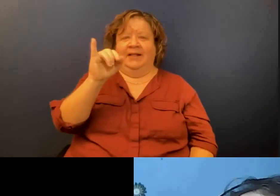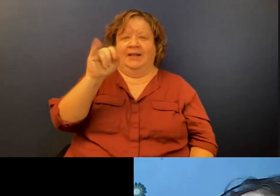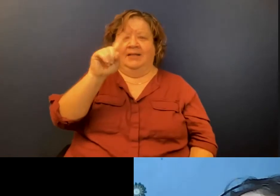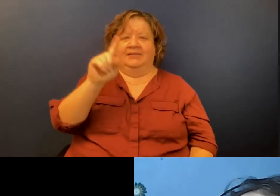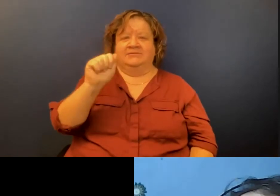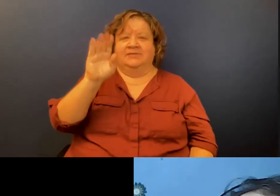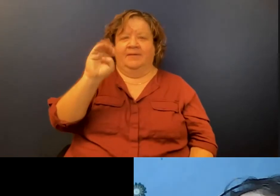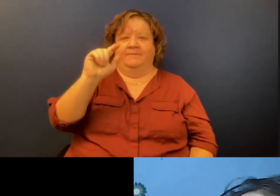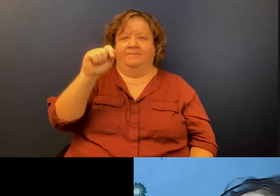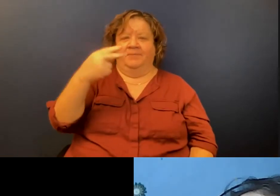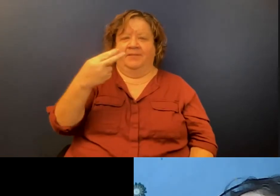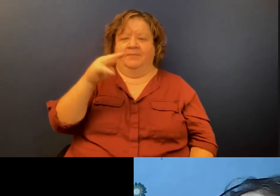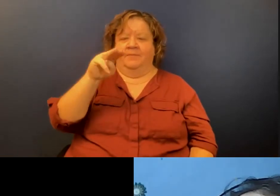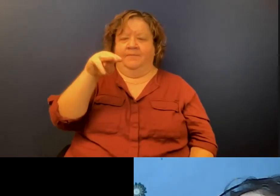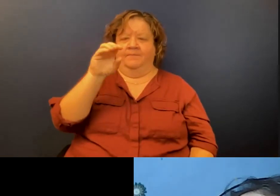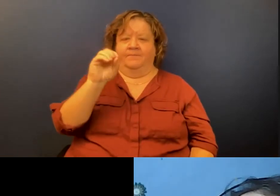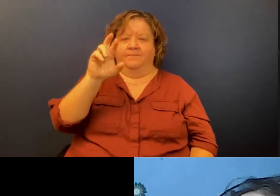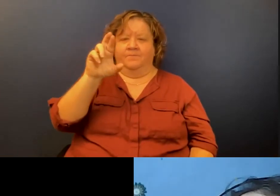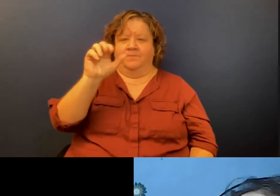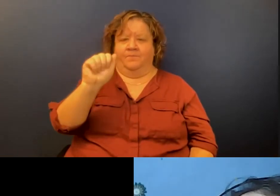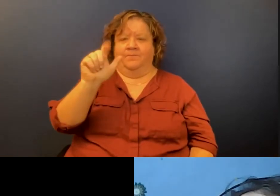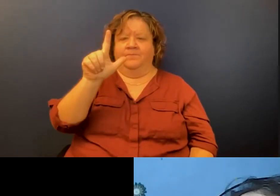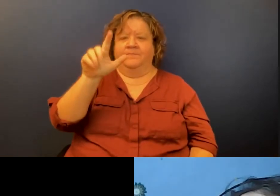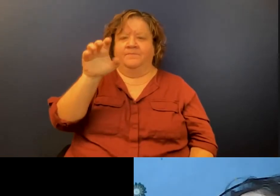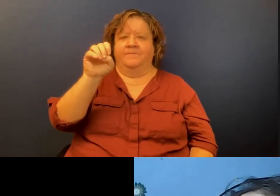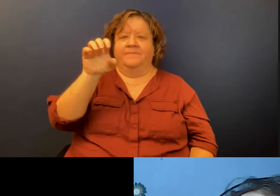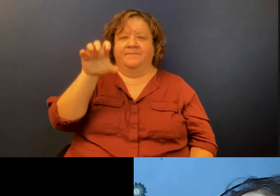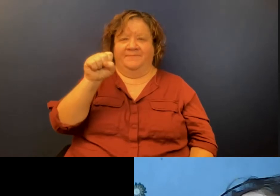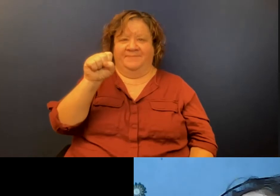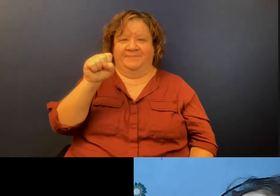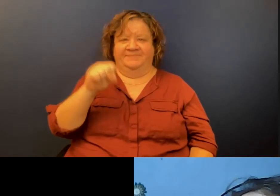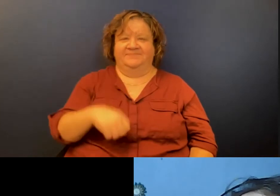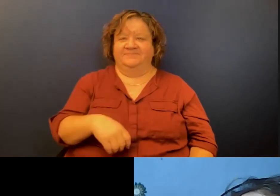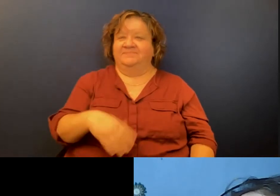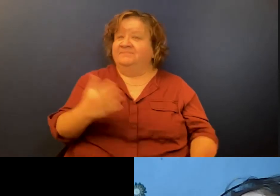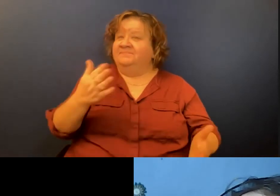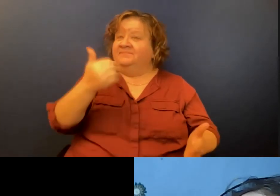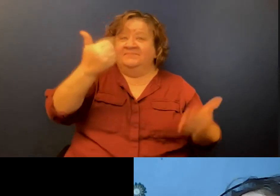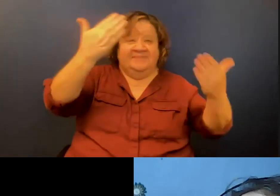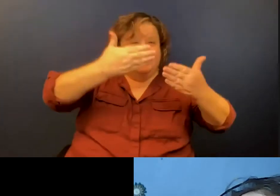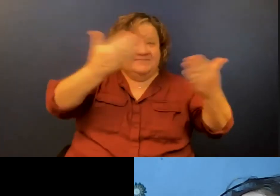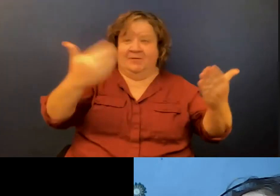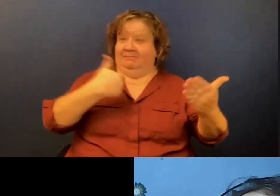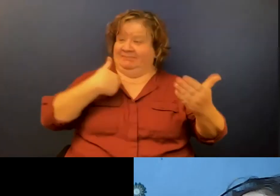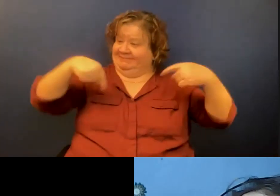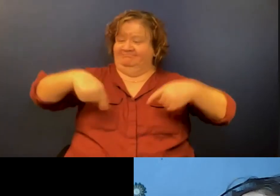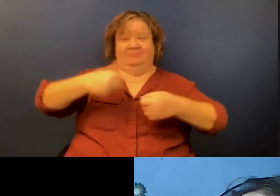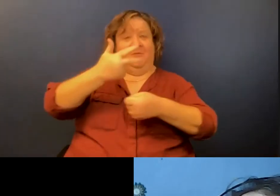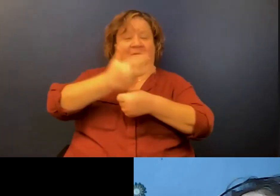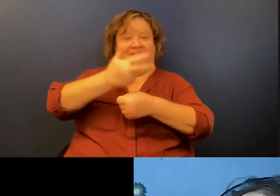Voz en off, Andrea Toc. Yes, good afternoon, everyone from Guatemala. We are very happy